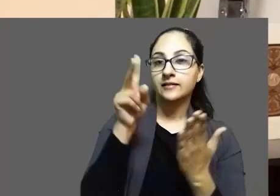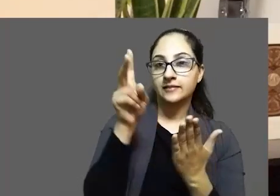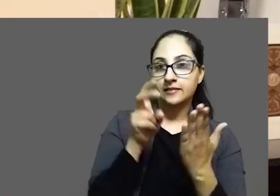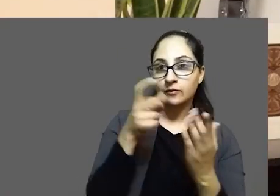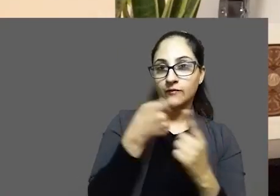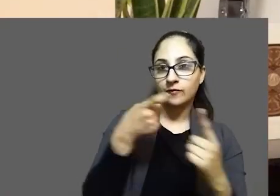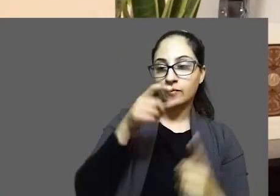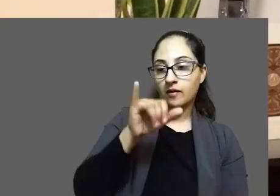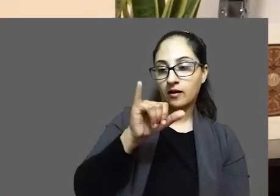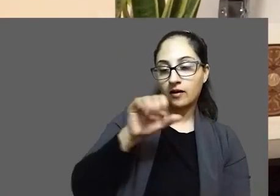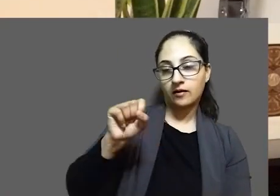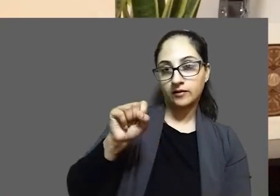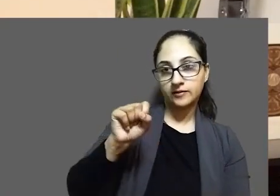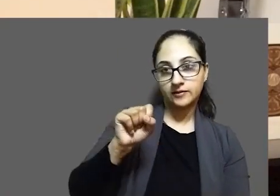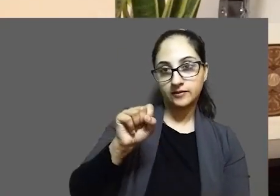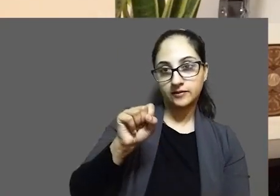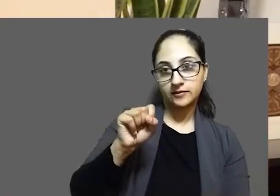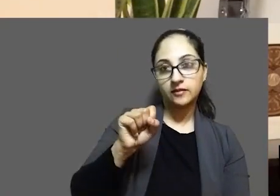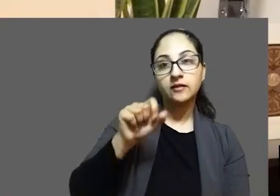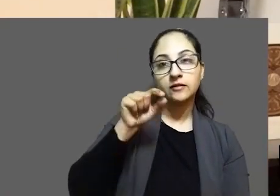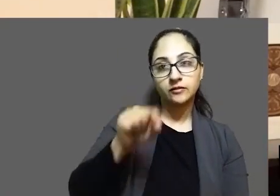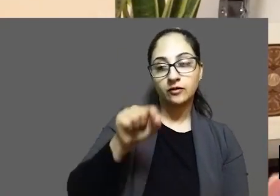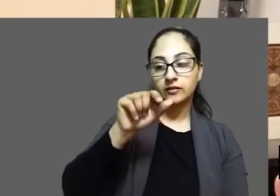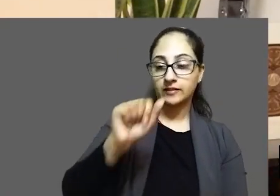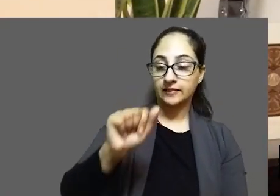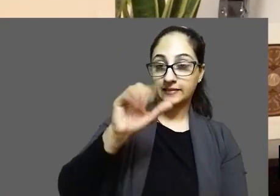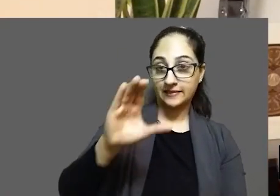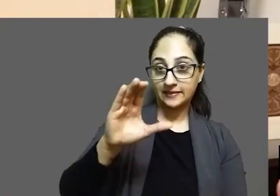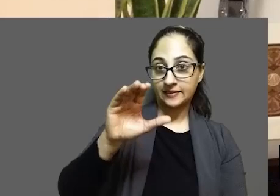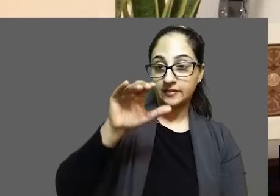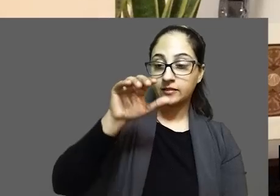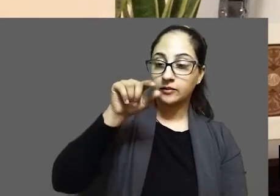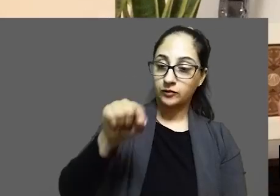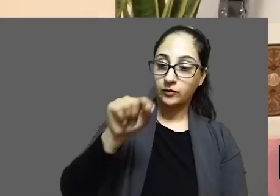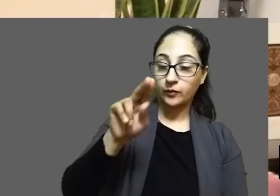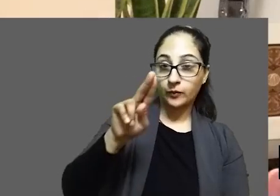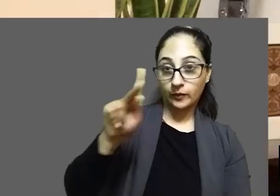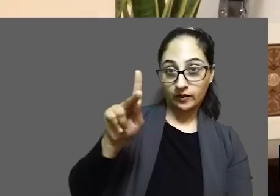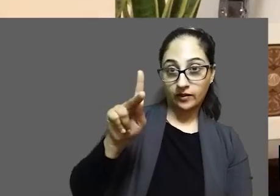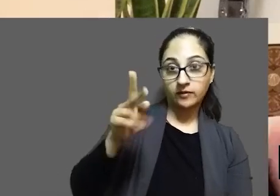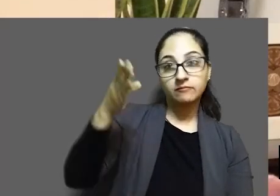Remembrance ebook from the IIS website. Just visit